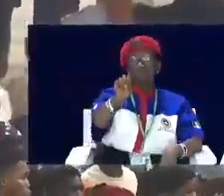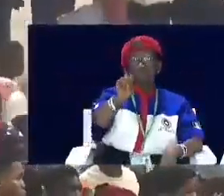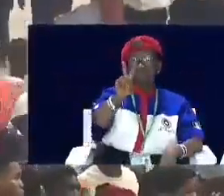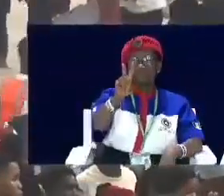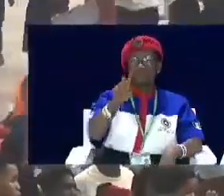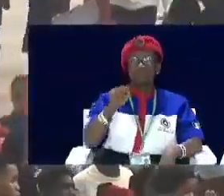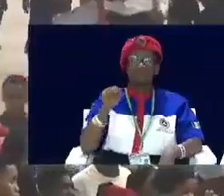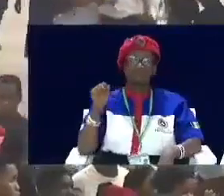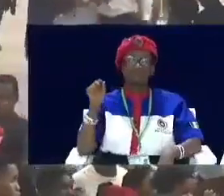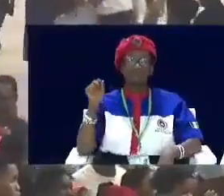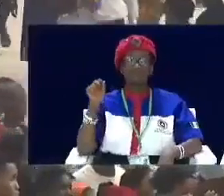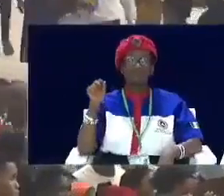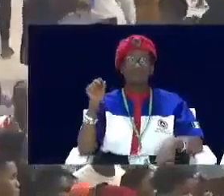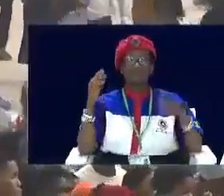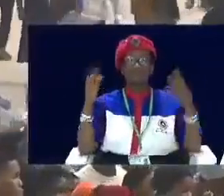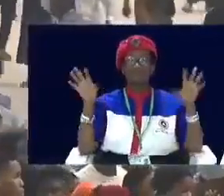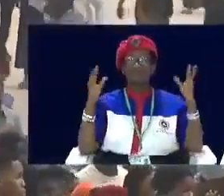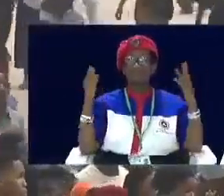12. Ejila.